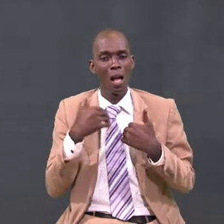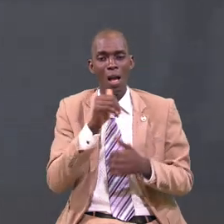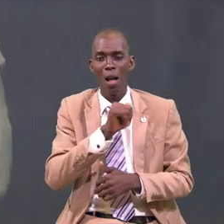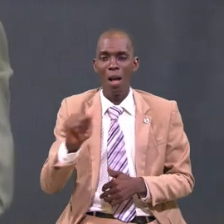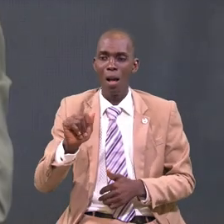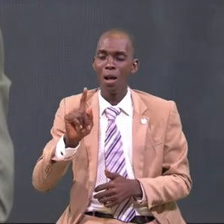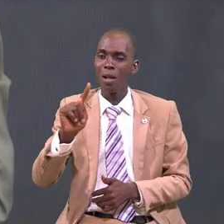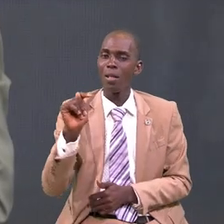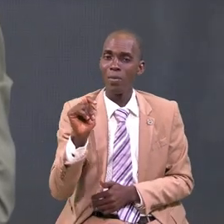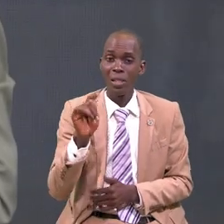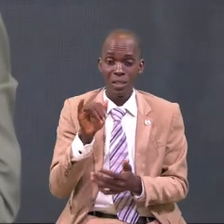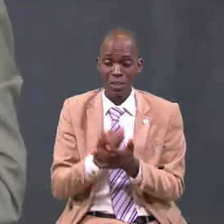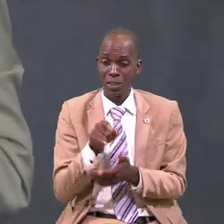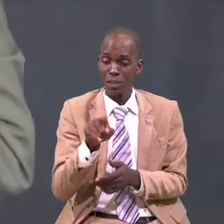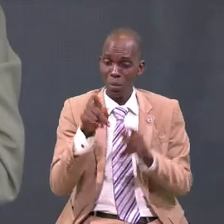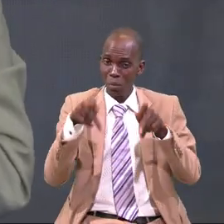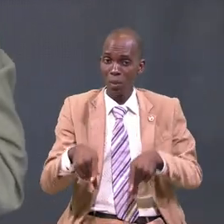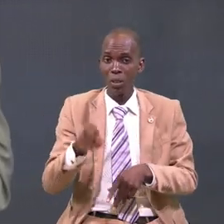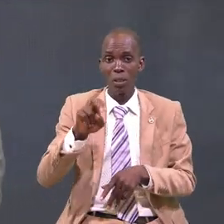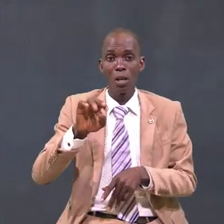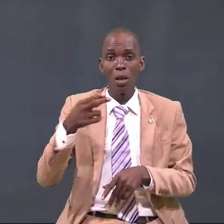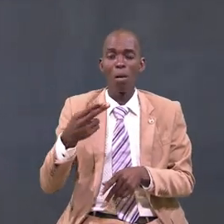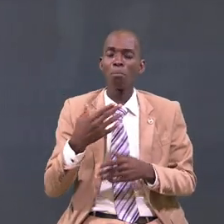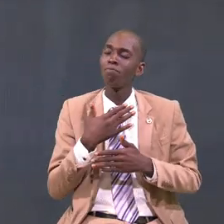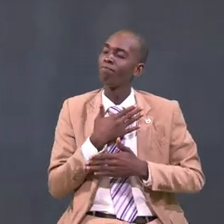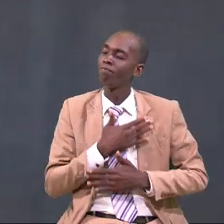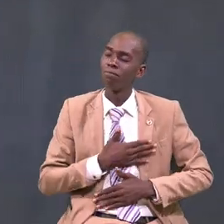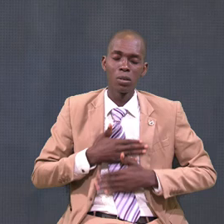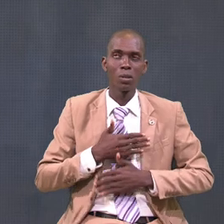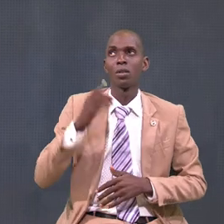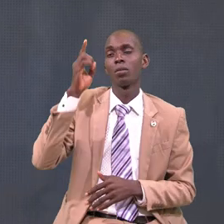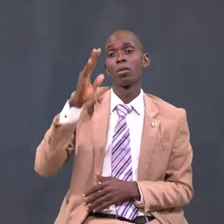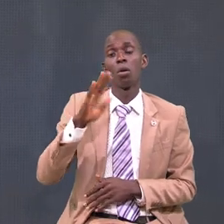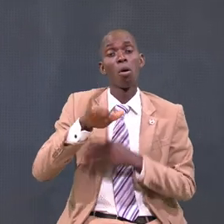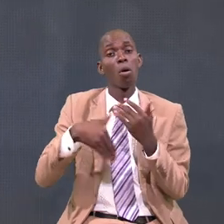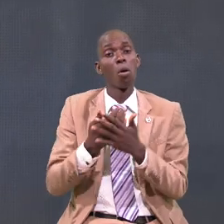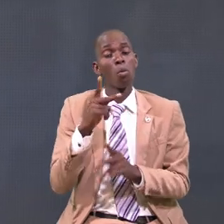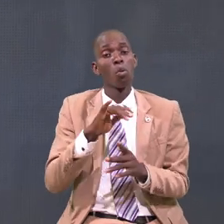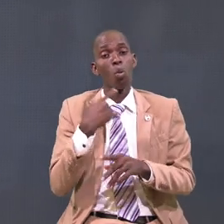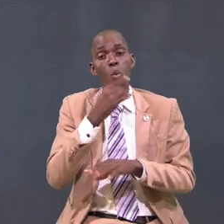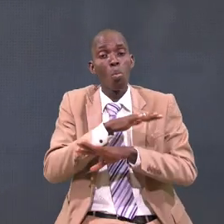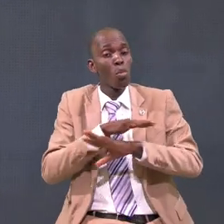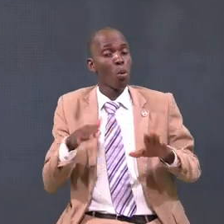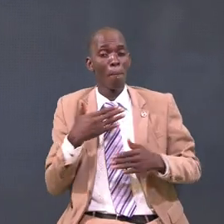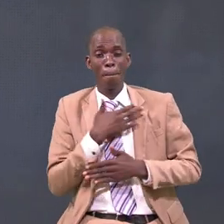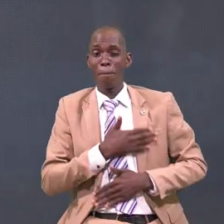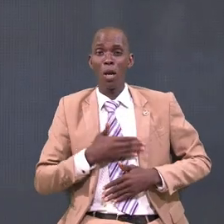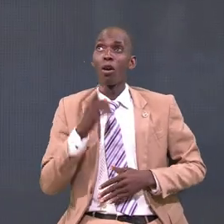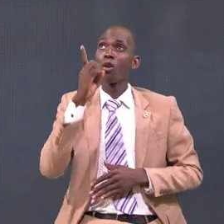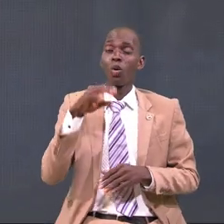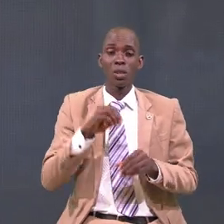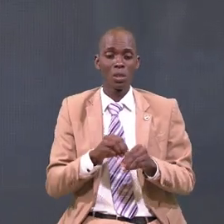pleased God. Those who are displeasing God in their behavior, their character, they will not